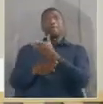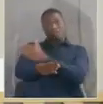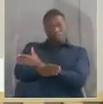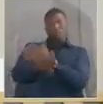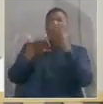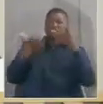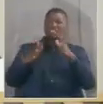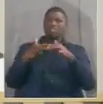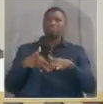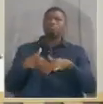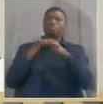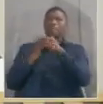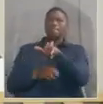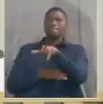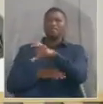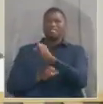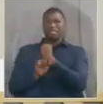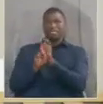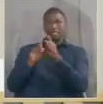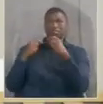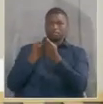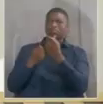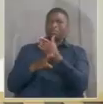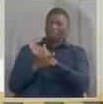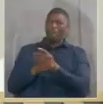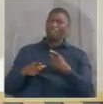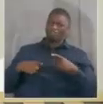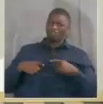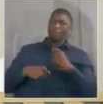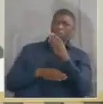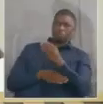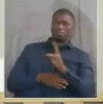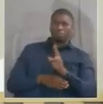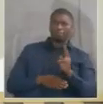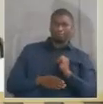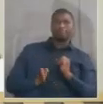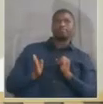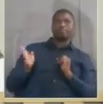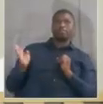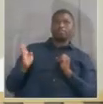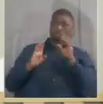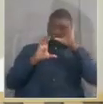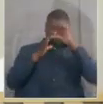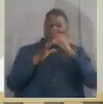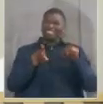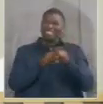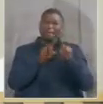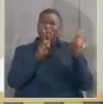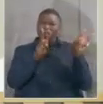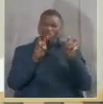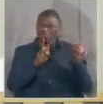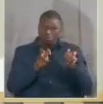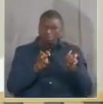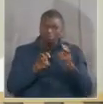team that was in place in KZN dealing with the same matters,